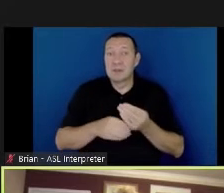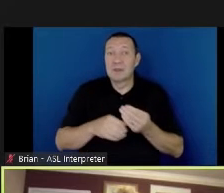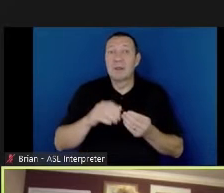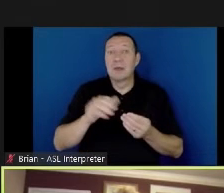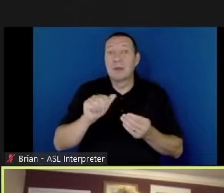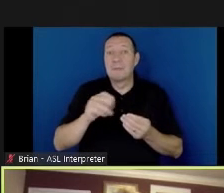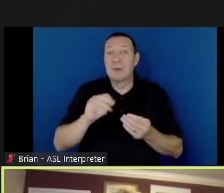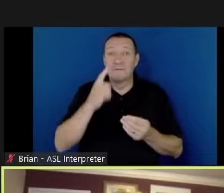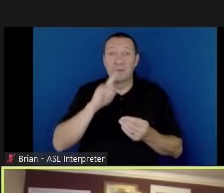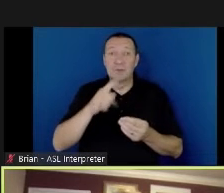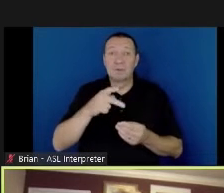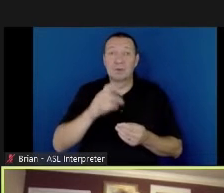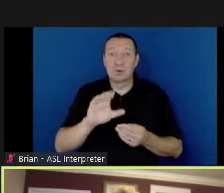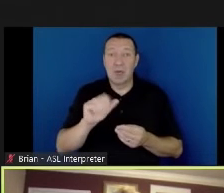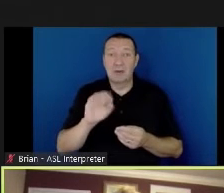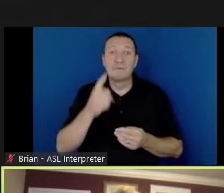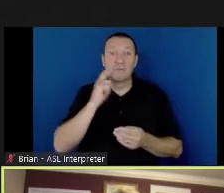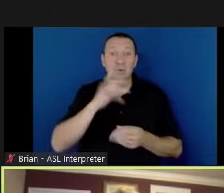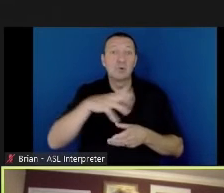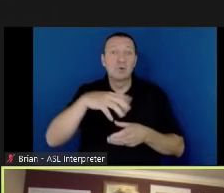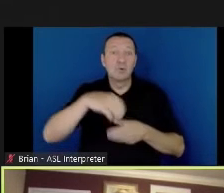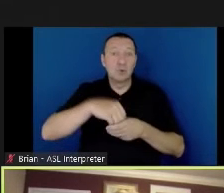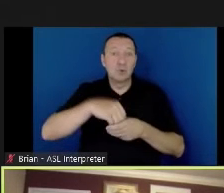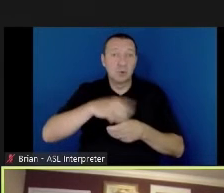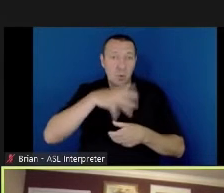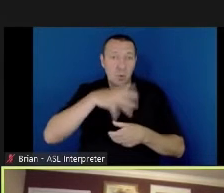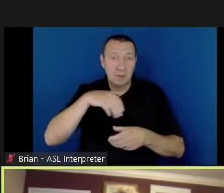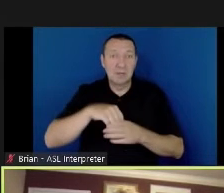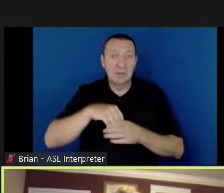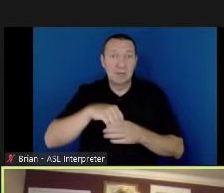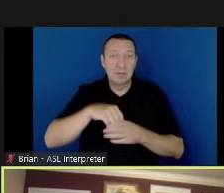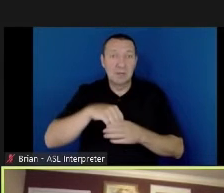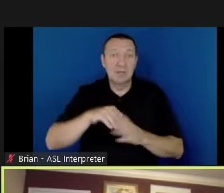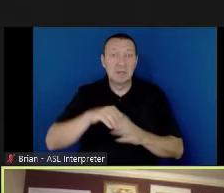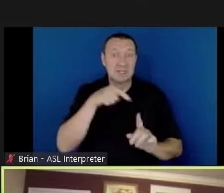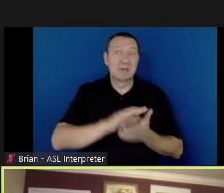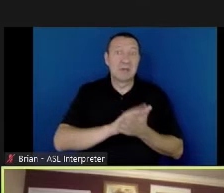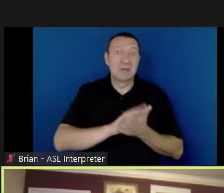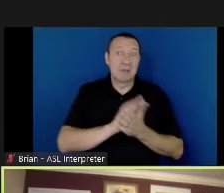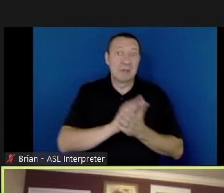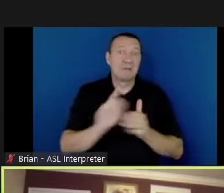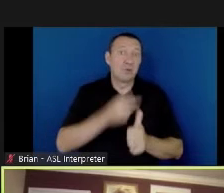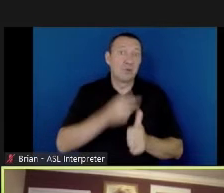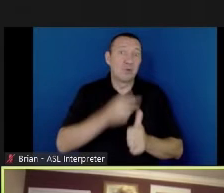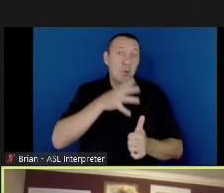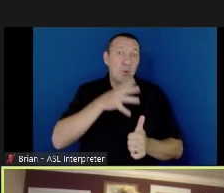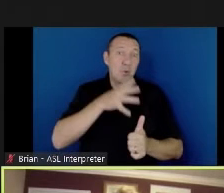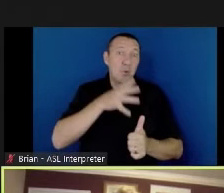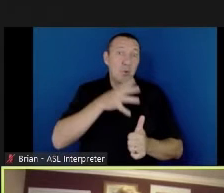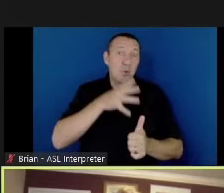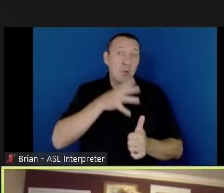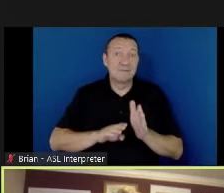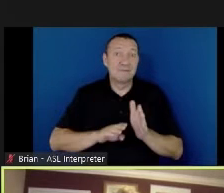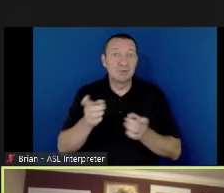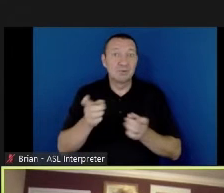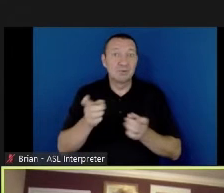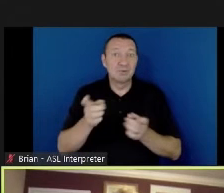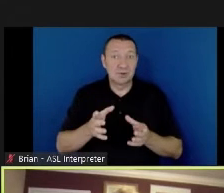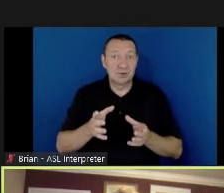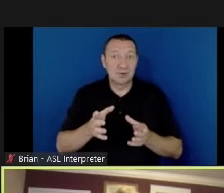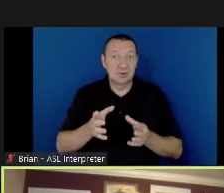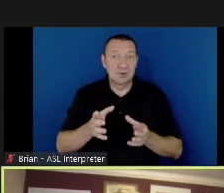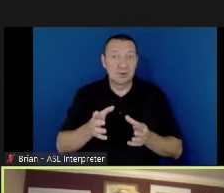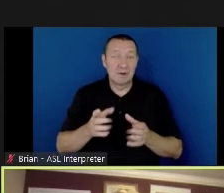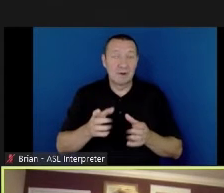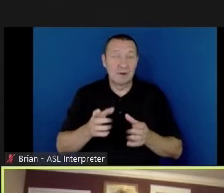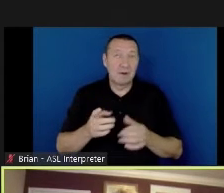development, and was the first ever Women in Development Director. So Peace Corps women received a place at the table thanks